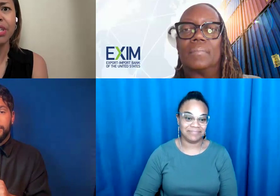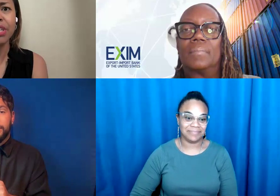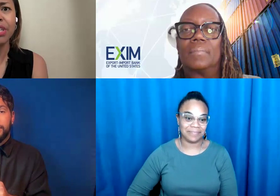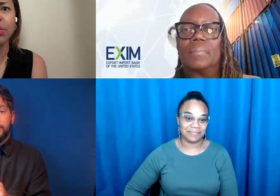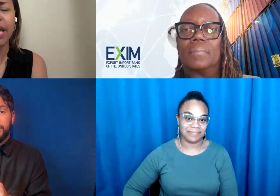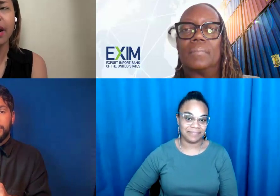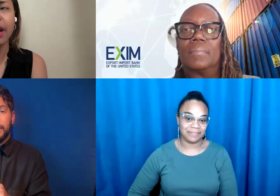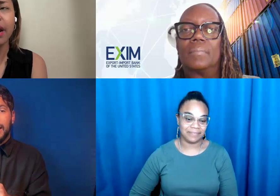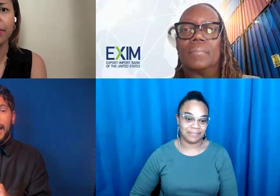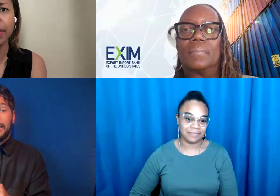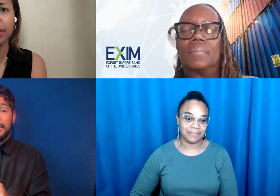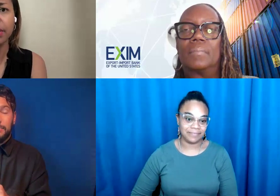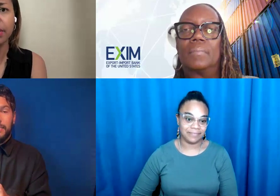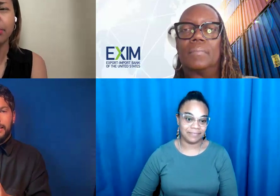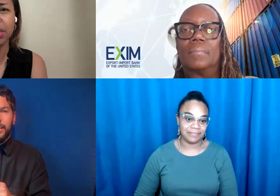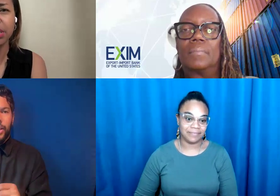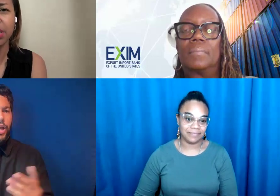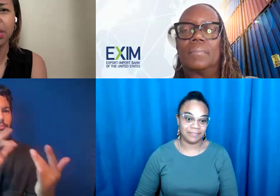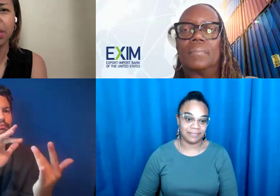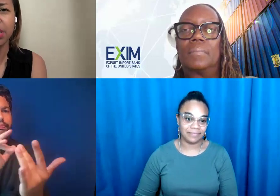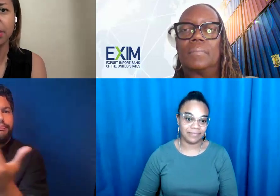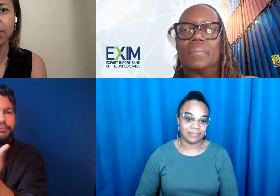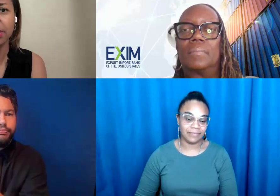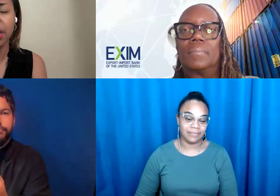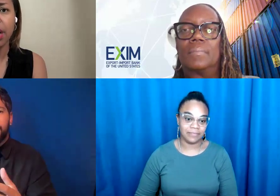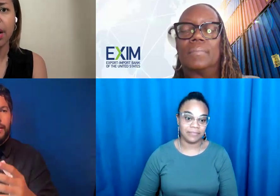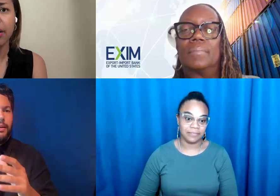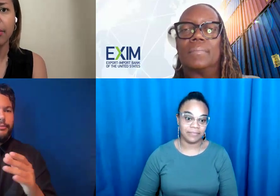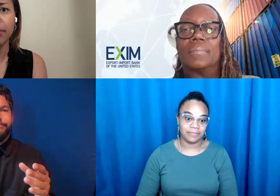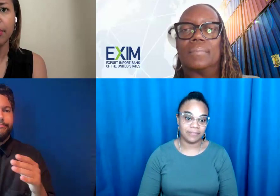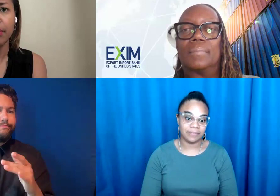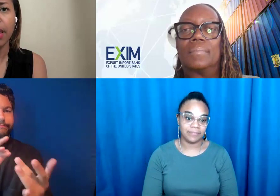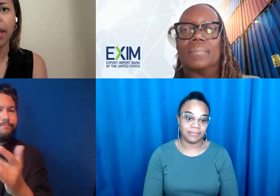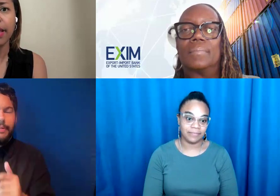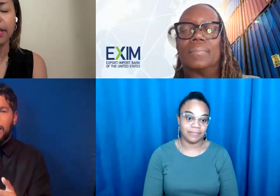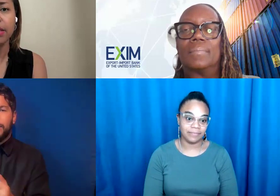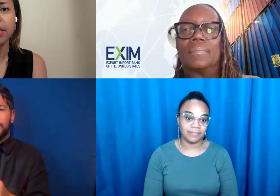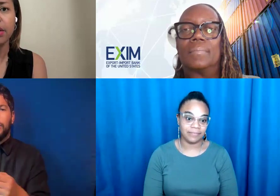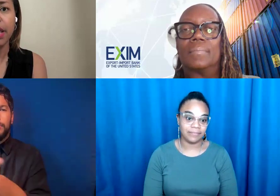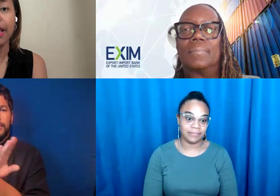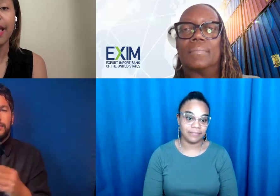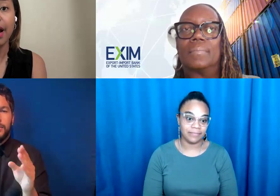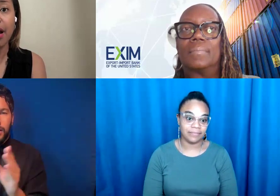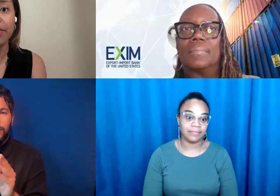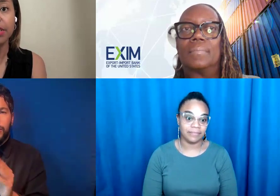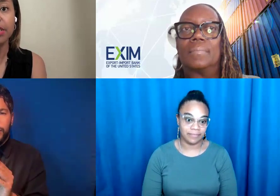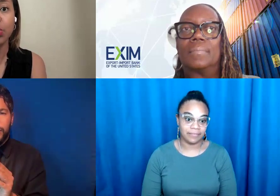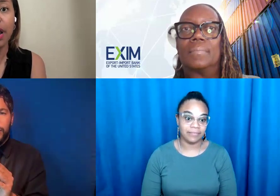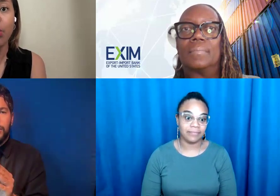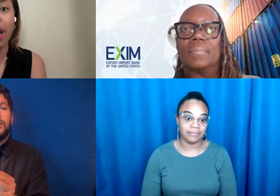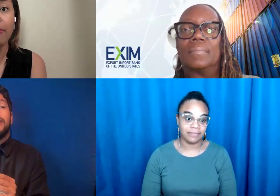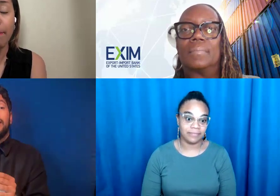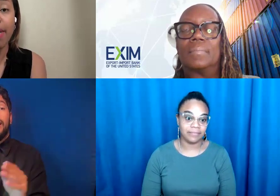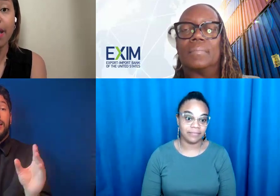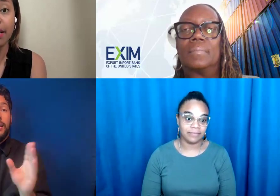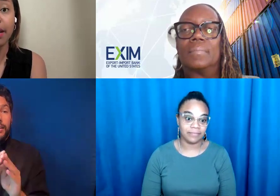EXIM's outreach. I was at a conference, a business conference, and in that conference is